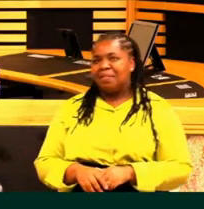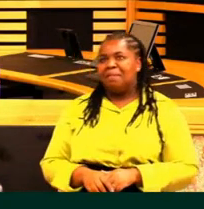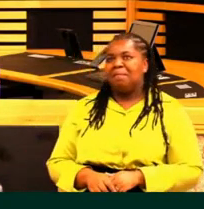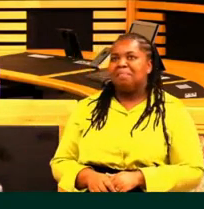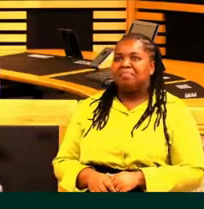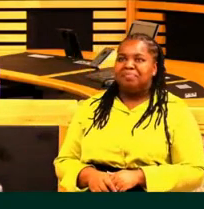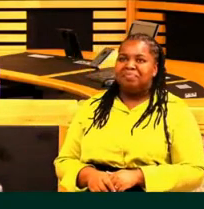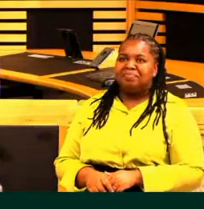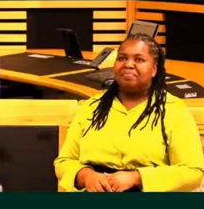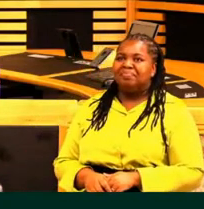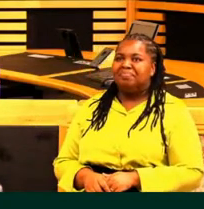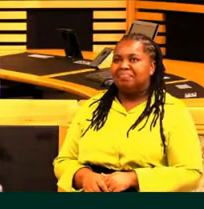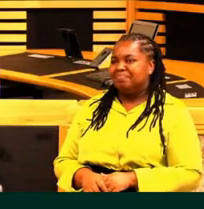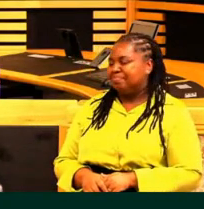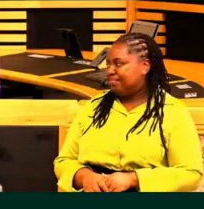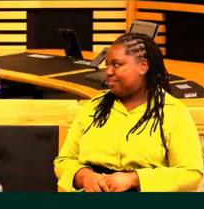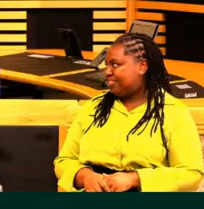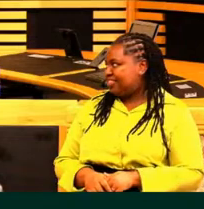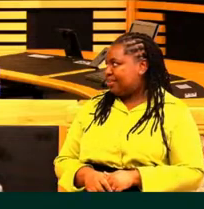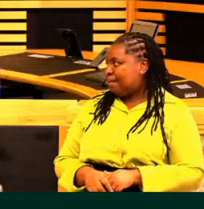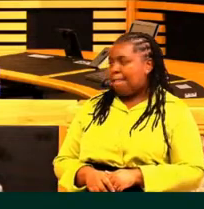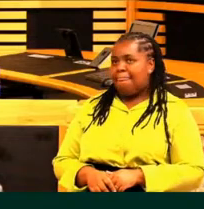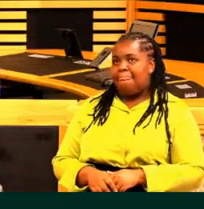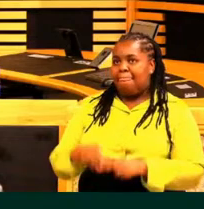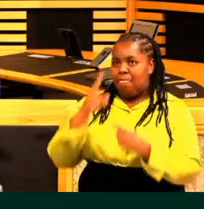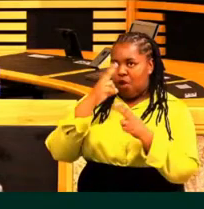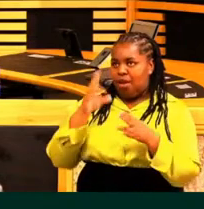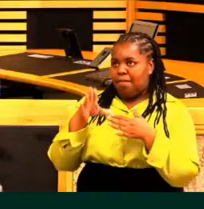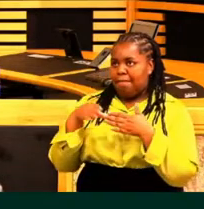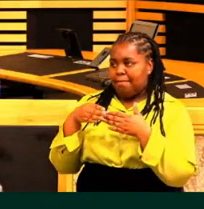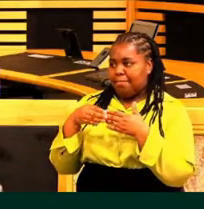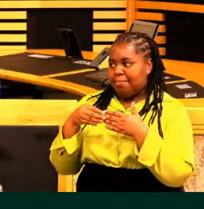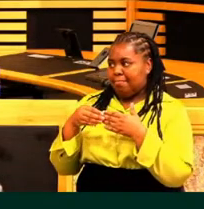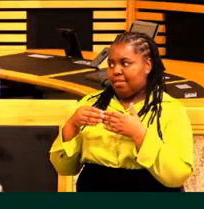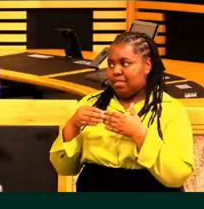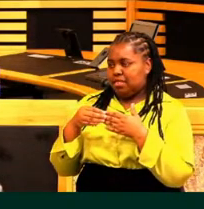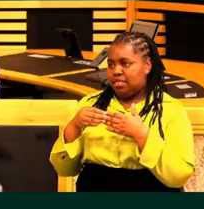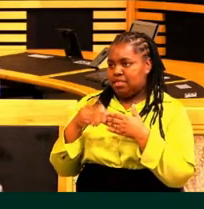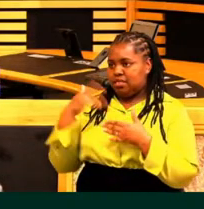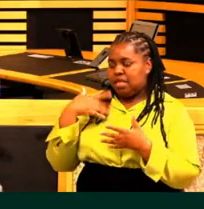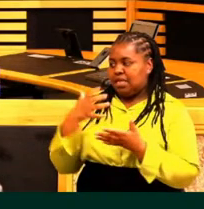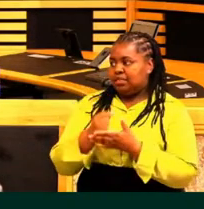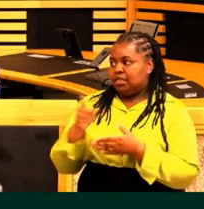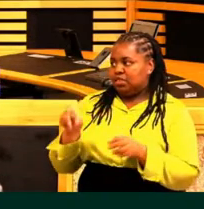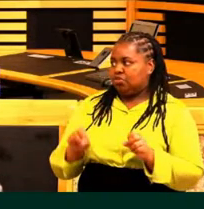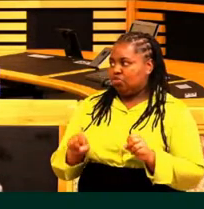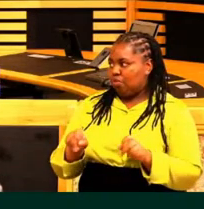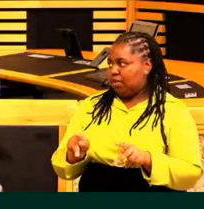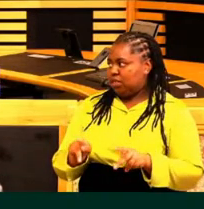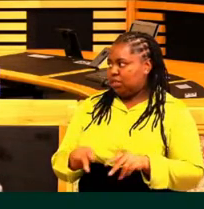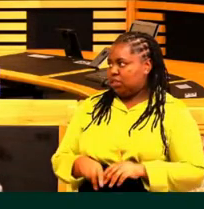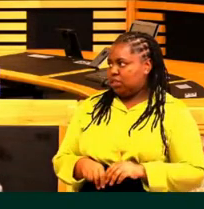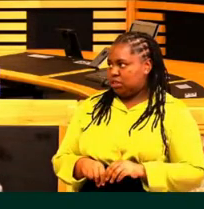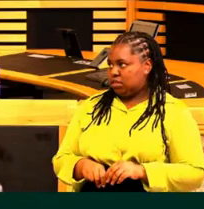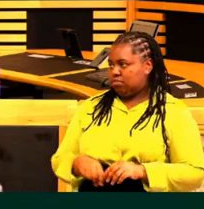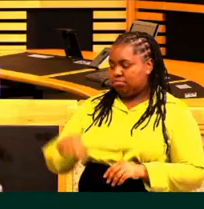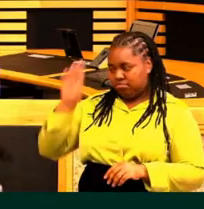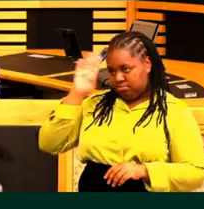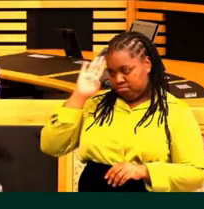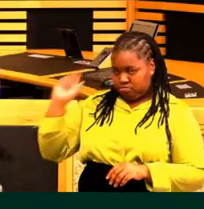further Ado let honorable members let me take this opportunity and thank all the honorable